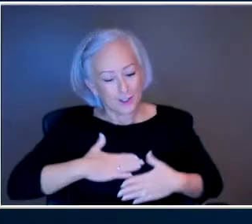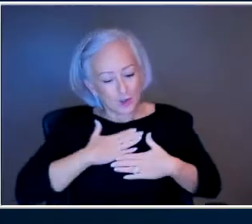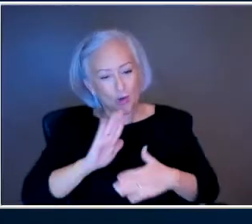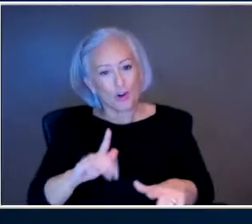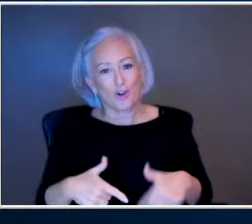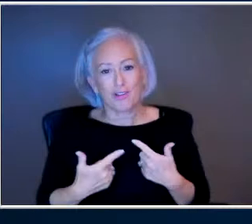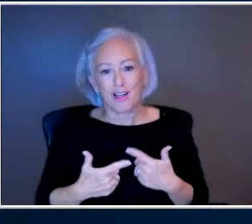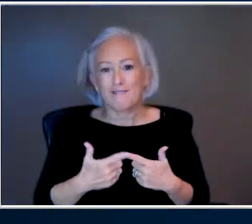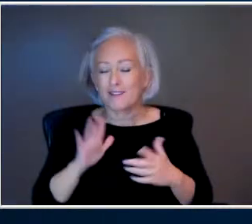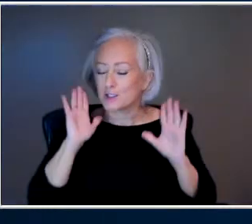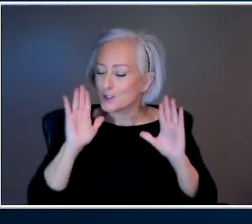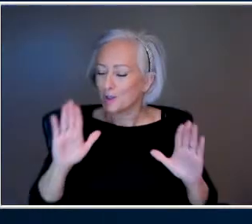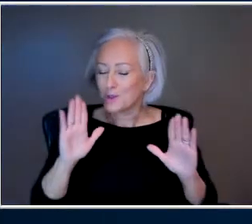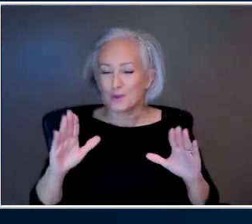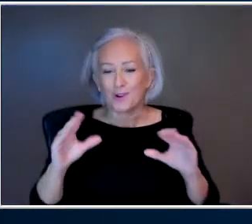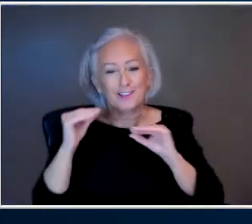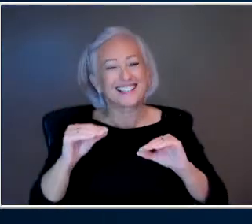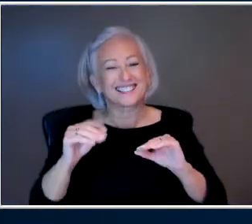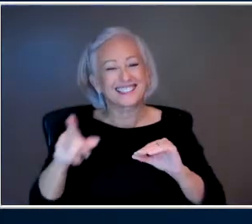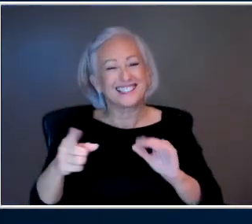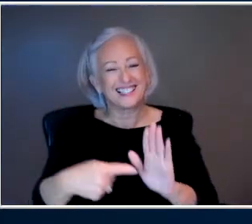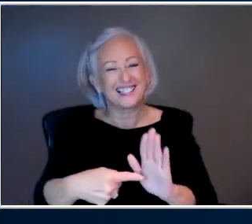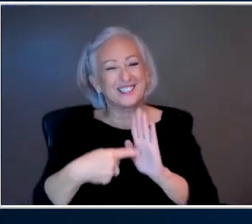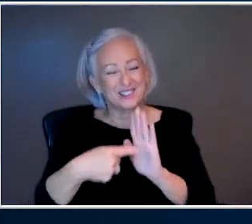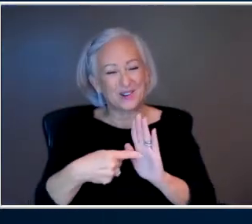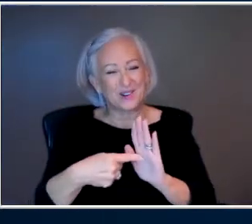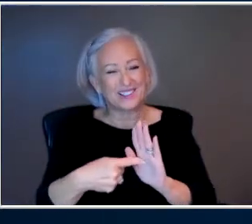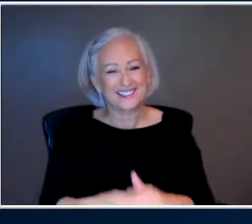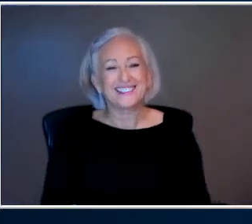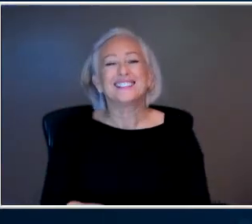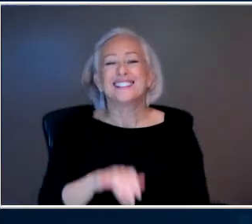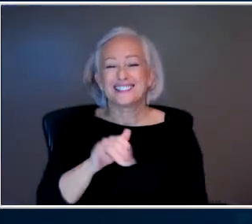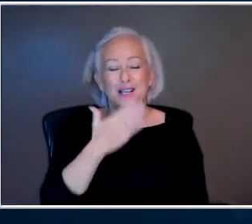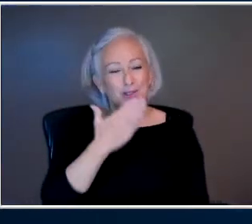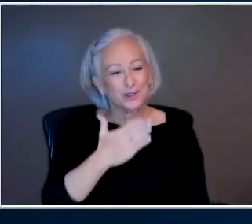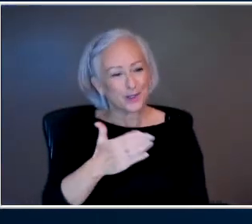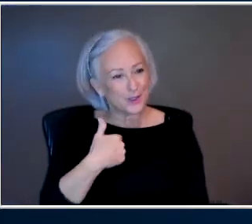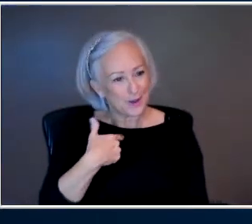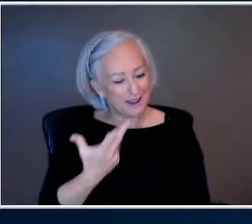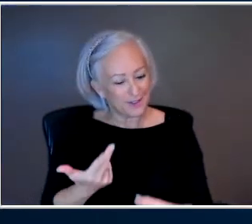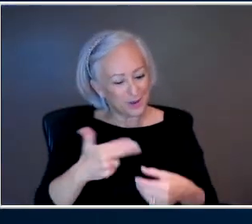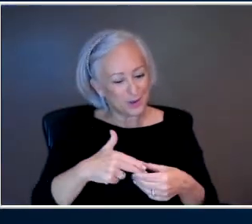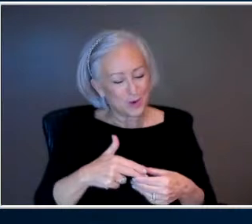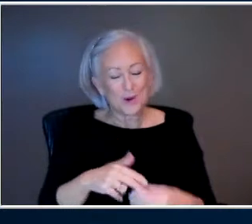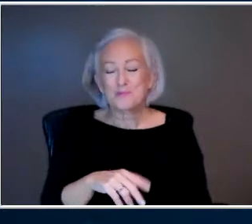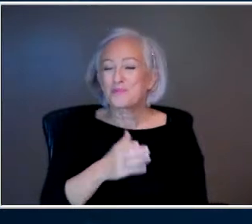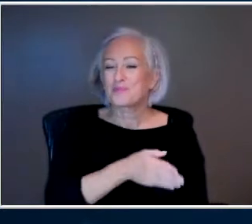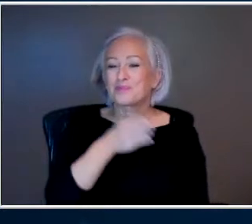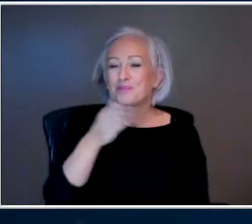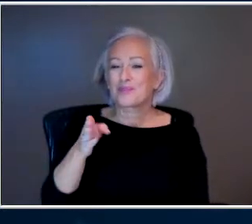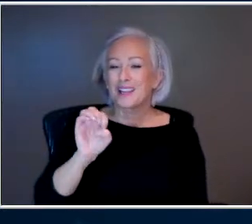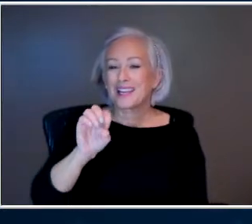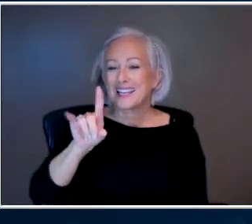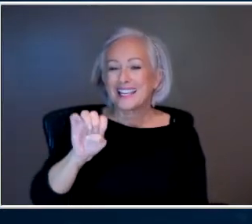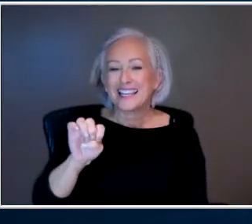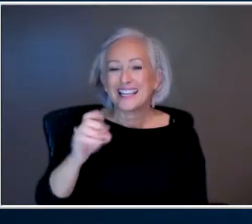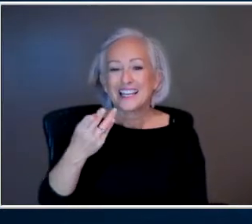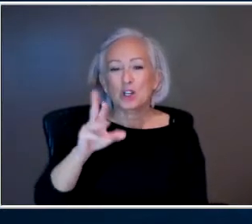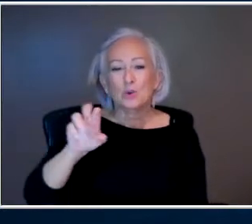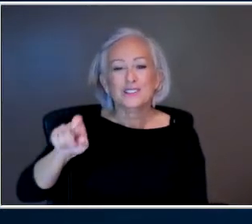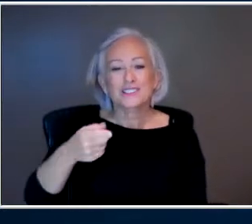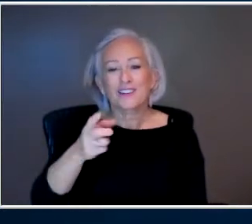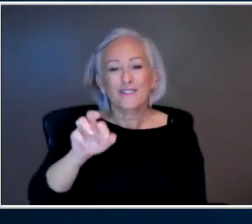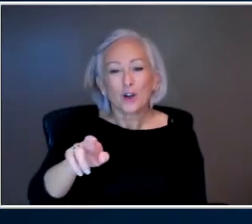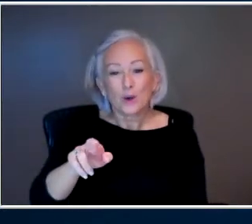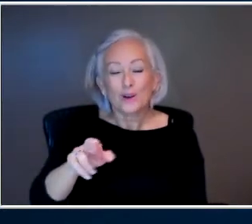of us. I was just going to say, great lesson from you today. Always good to have you, Dr. Ebersol. Thank you so much. Edie, Christopher, again, thank you for being with us today and